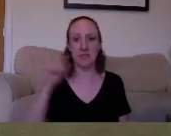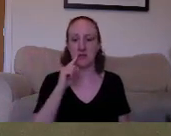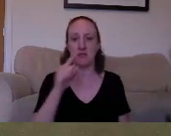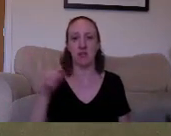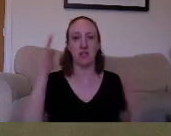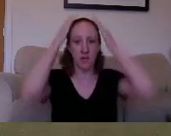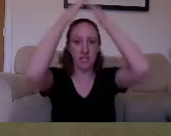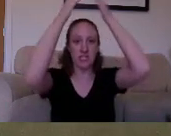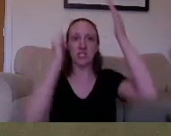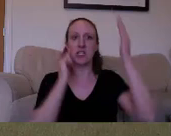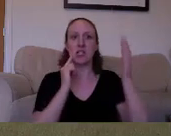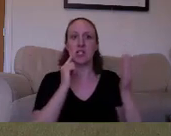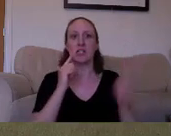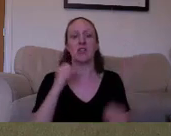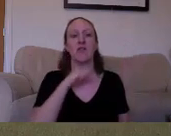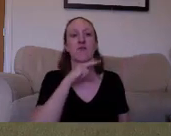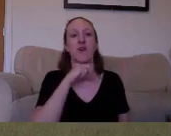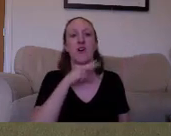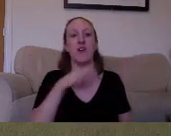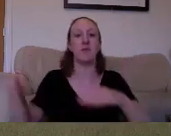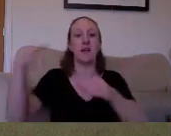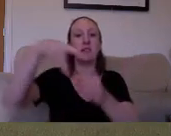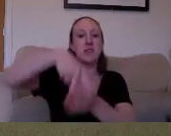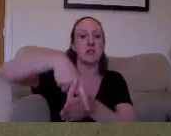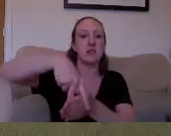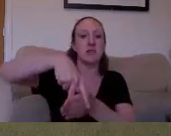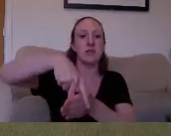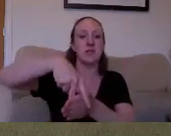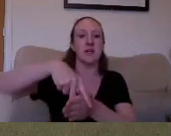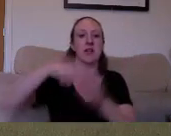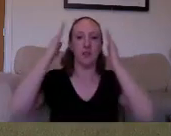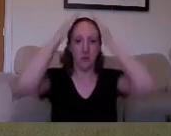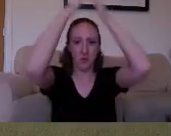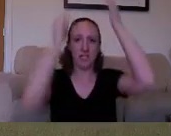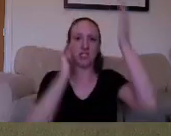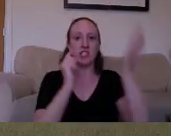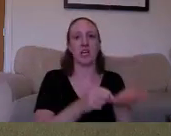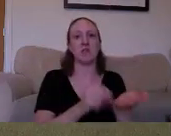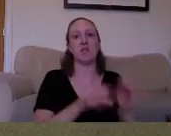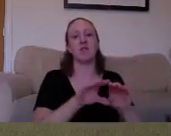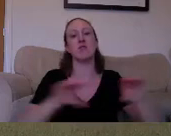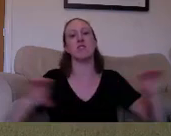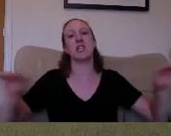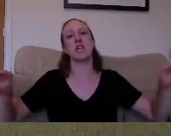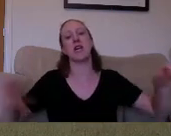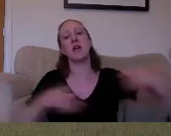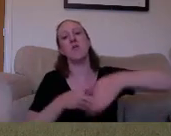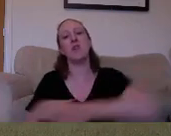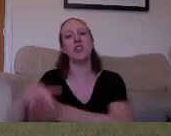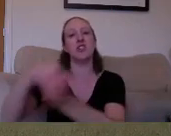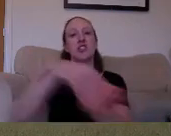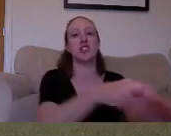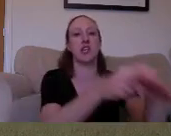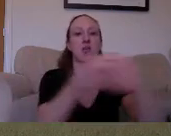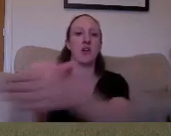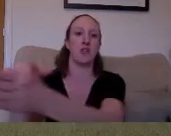"Yes," cried the witch. So the frog bounded on. The witch tapped the broomstick and